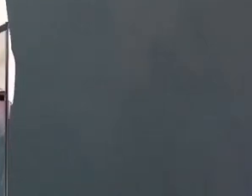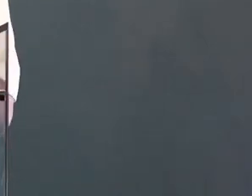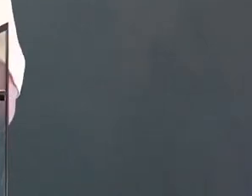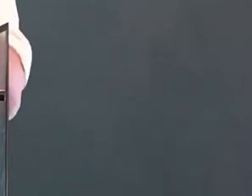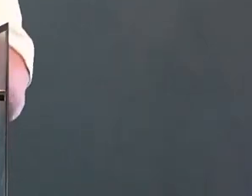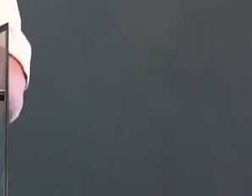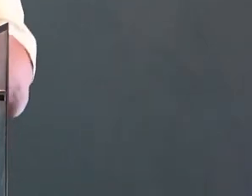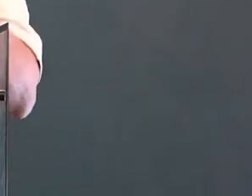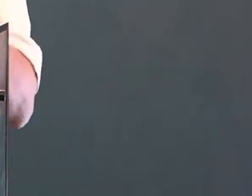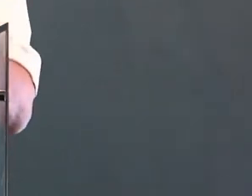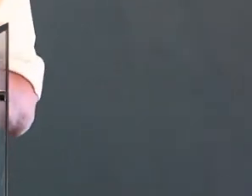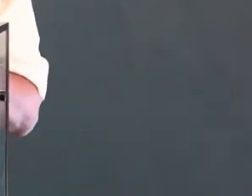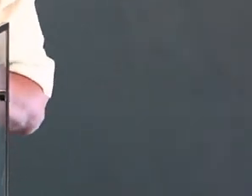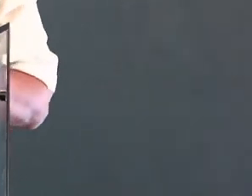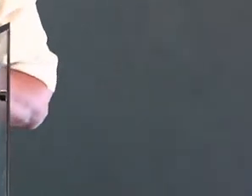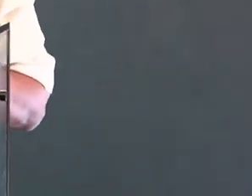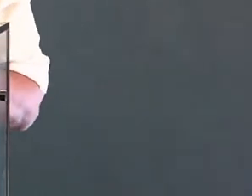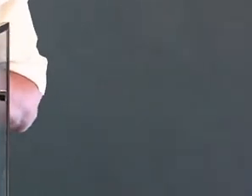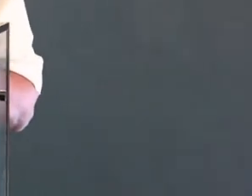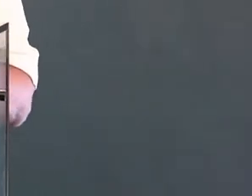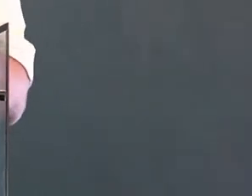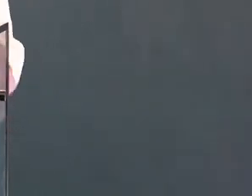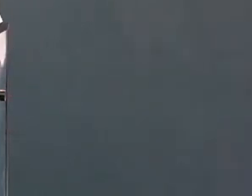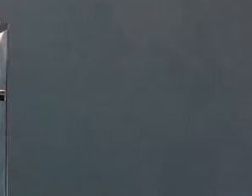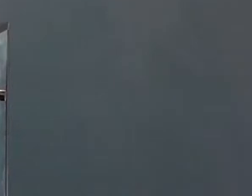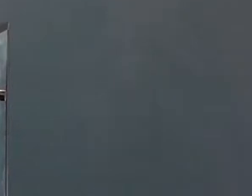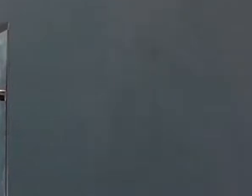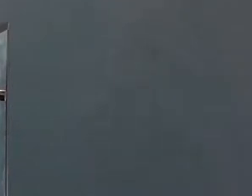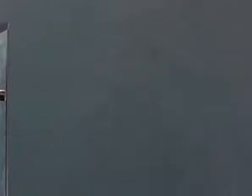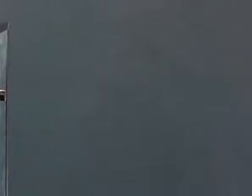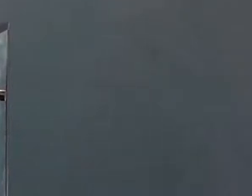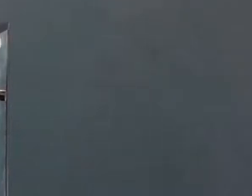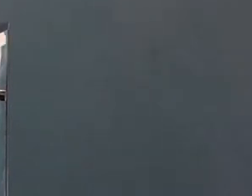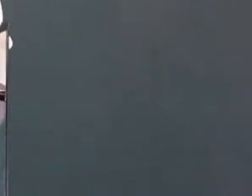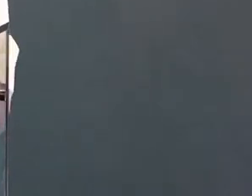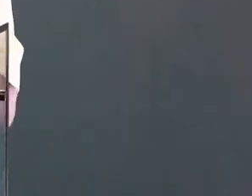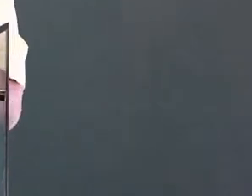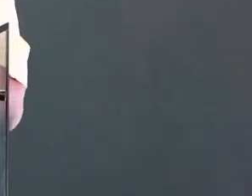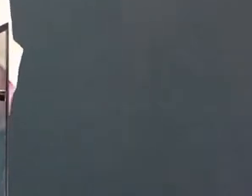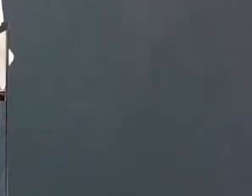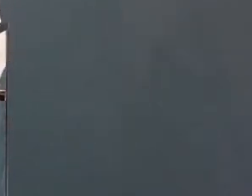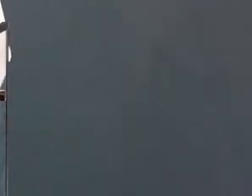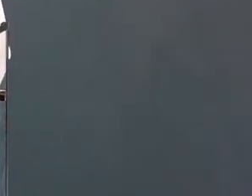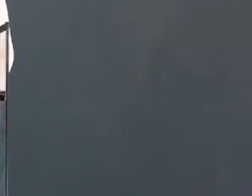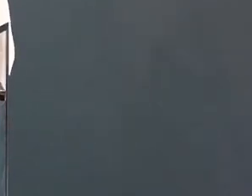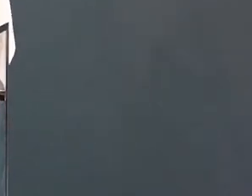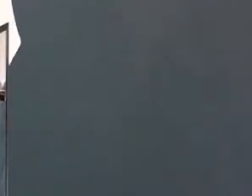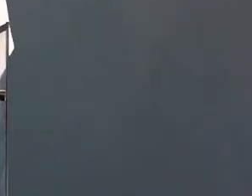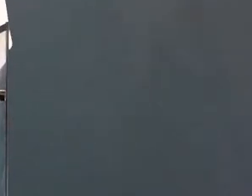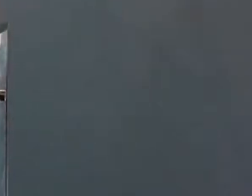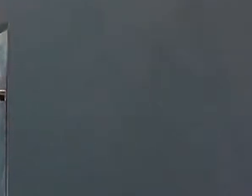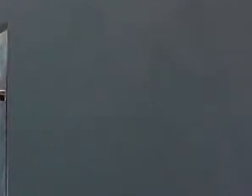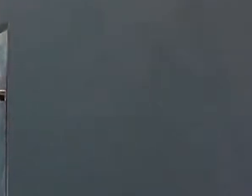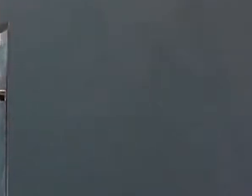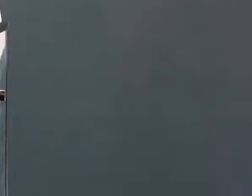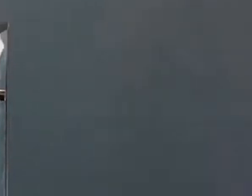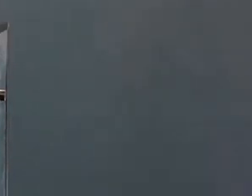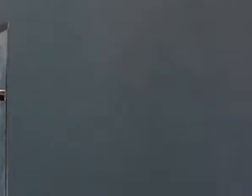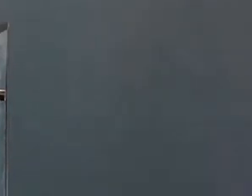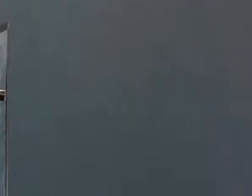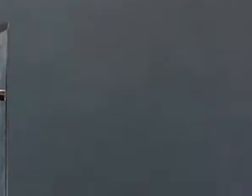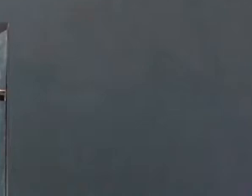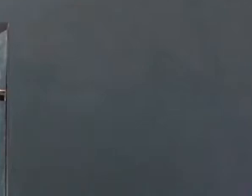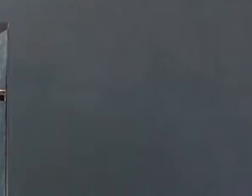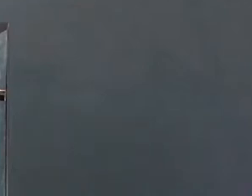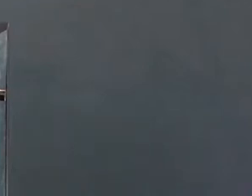that this is the building of solutions. And I hope that when we leave this building, we would have found working with the solutions and